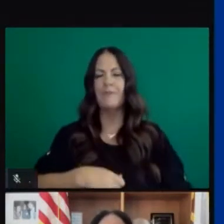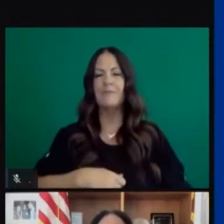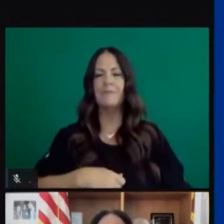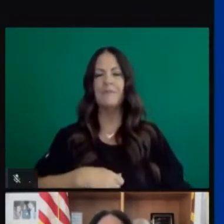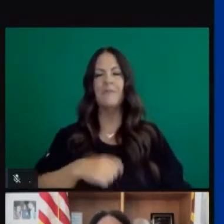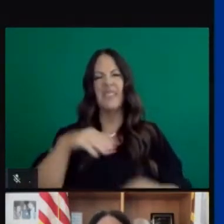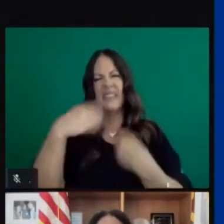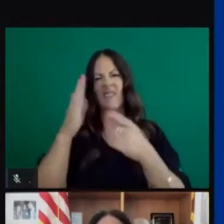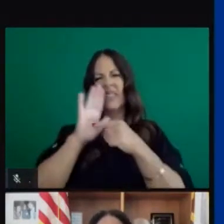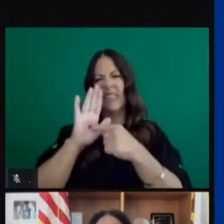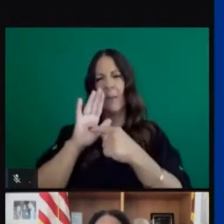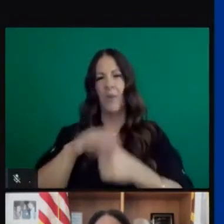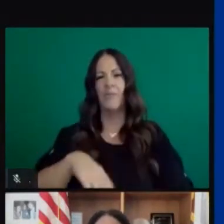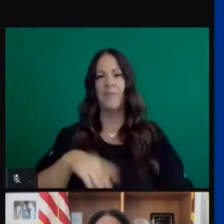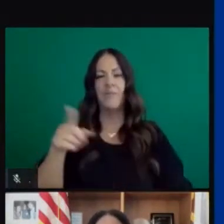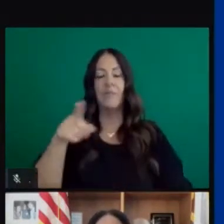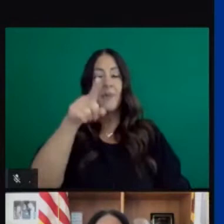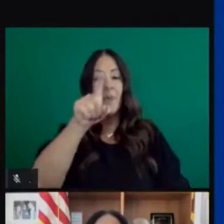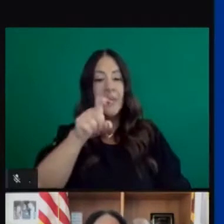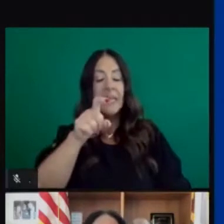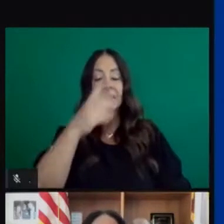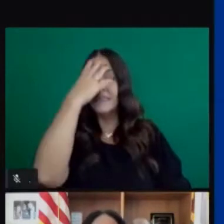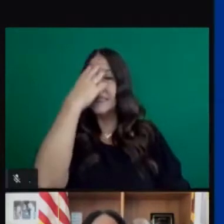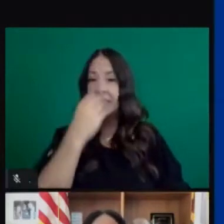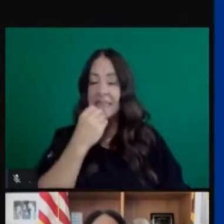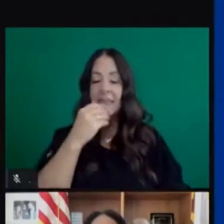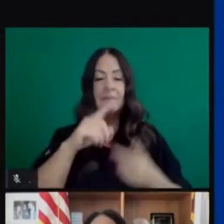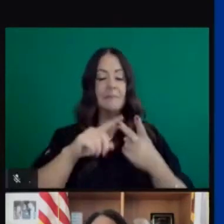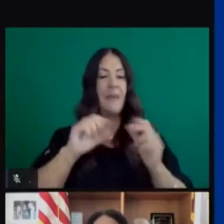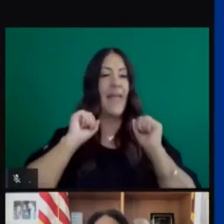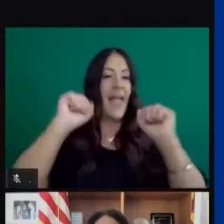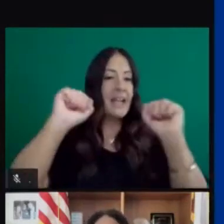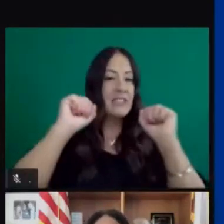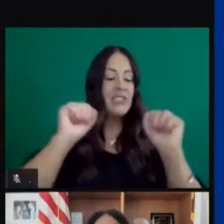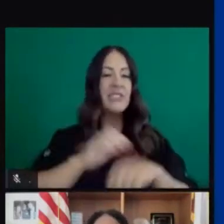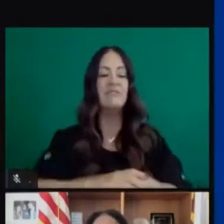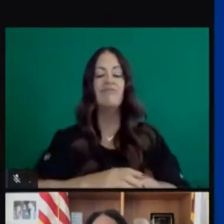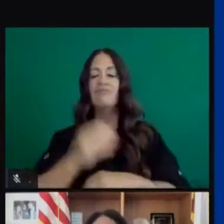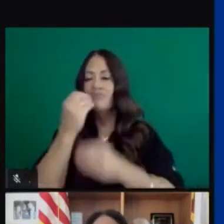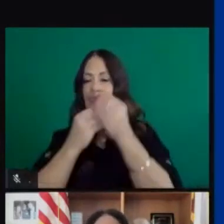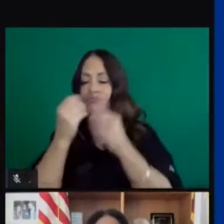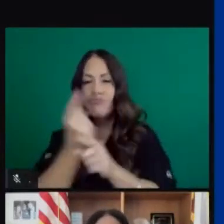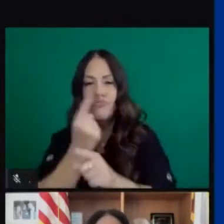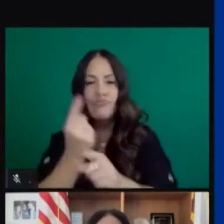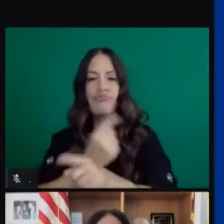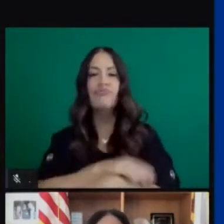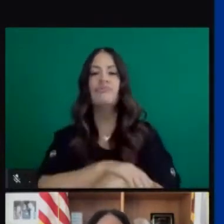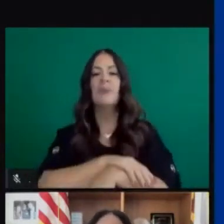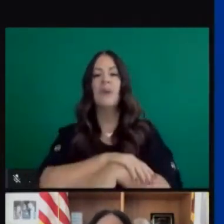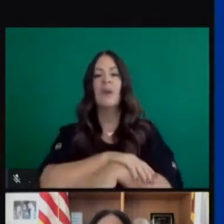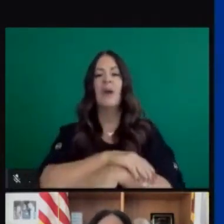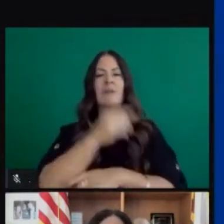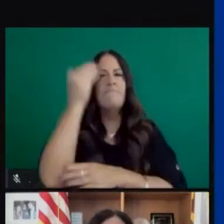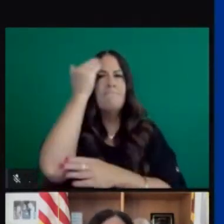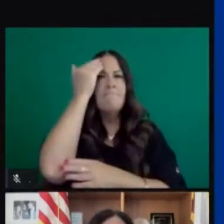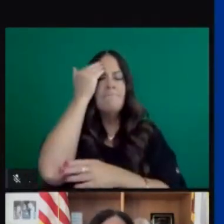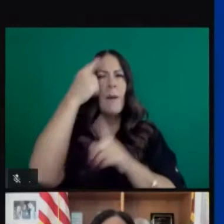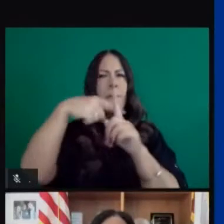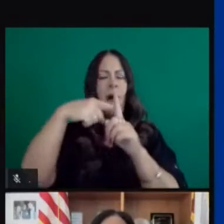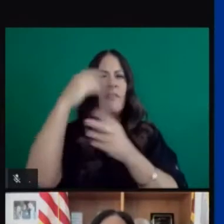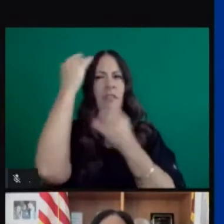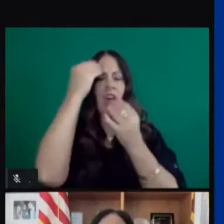please, sleep, exercise, nutrition, mindfulness, mental health supports, and